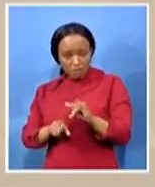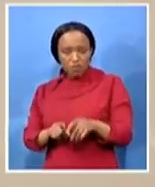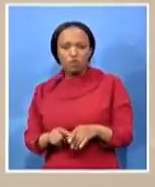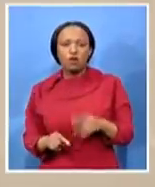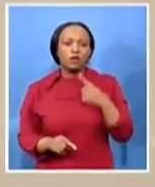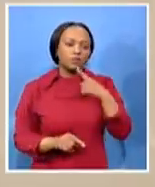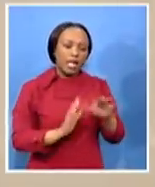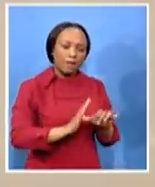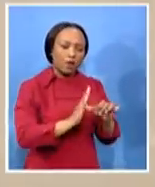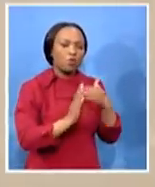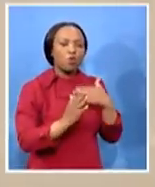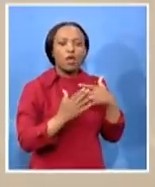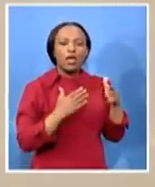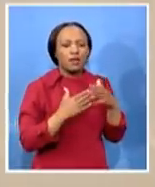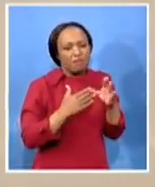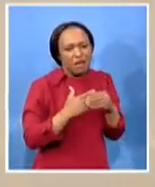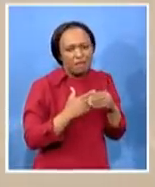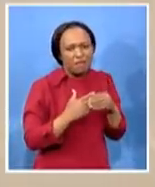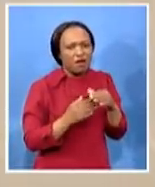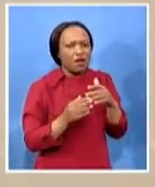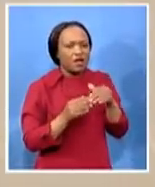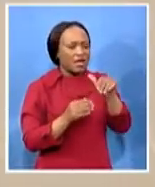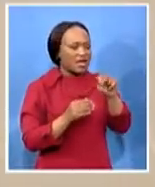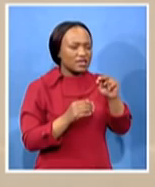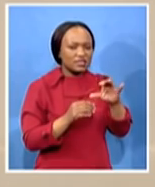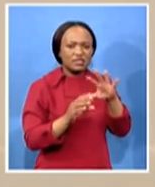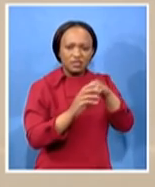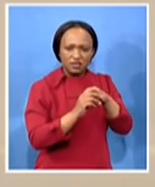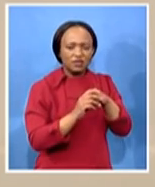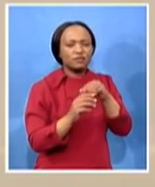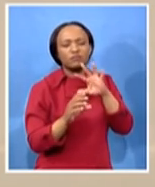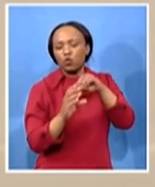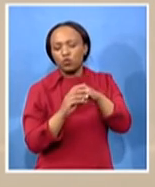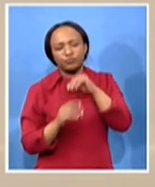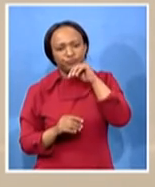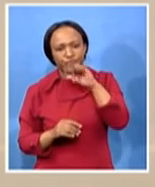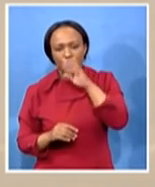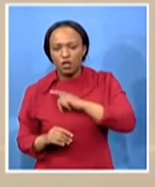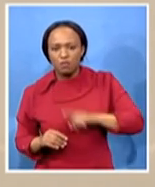ANC, including the president. So whether it's the president, is myself, is a member from anywhere,